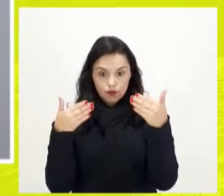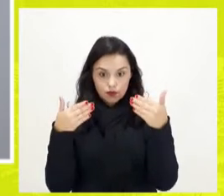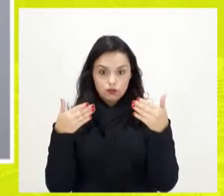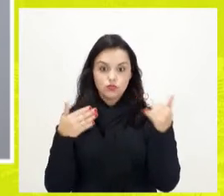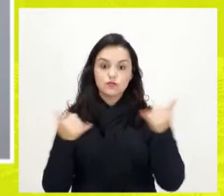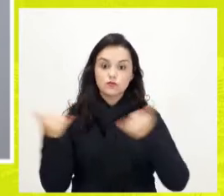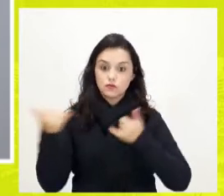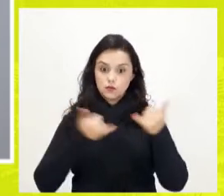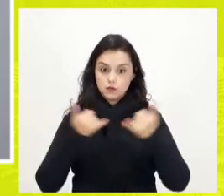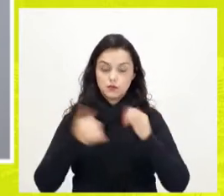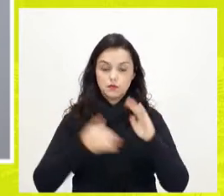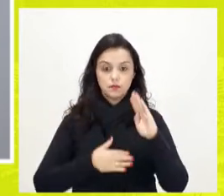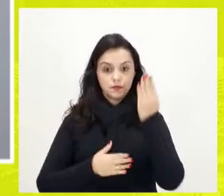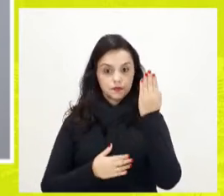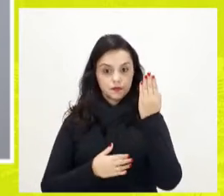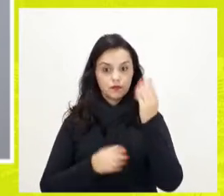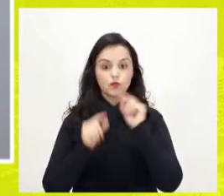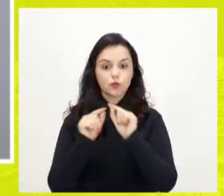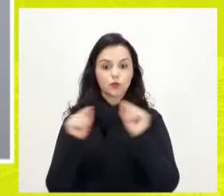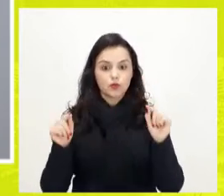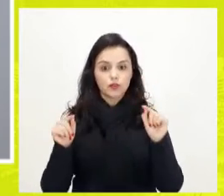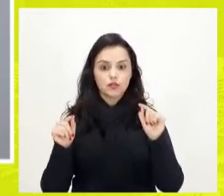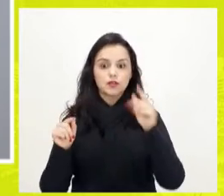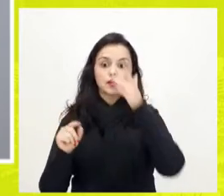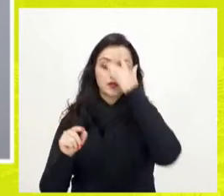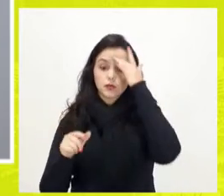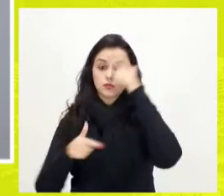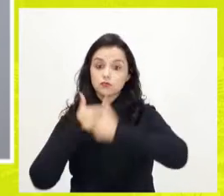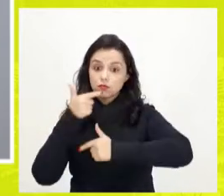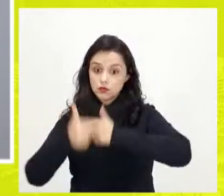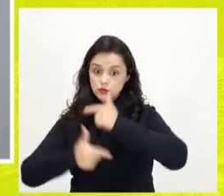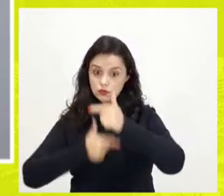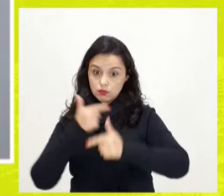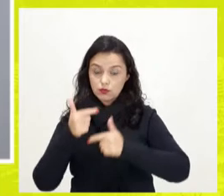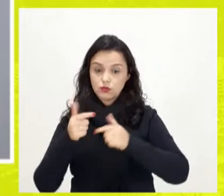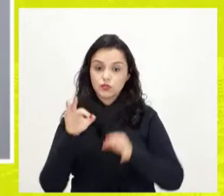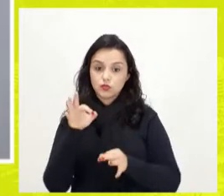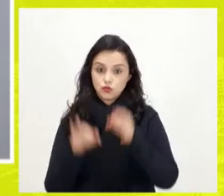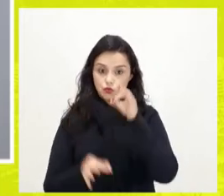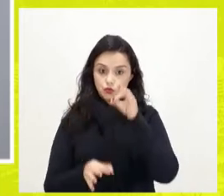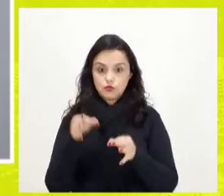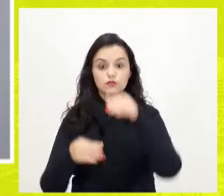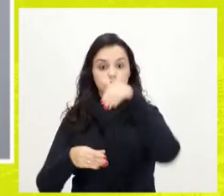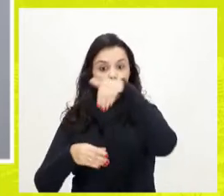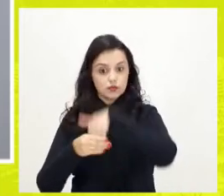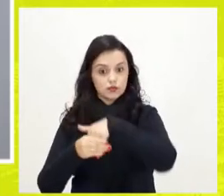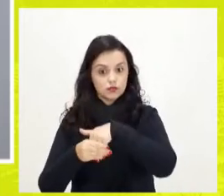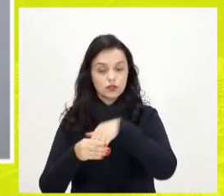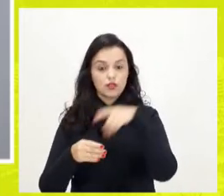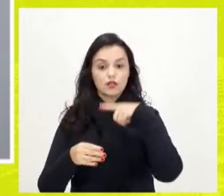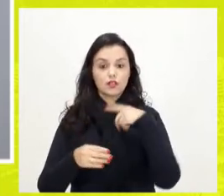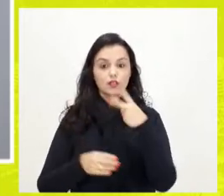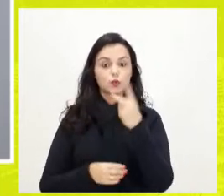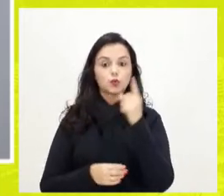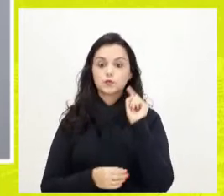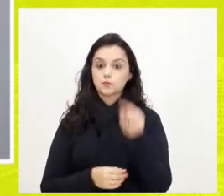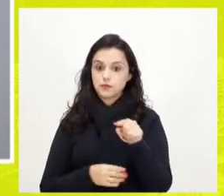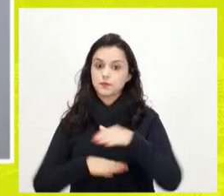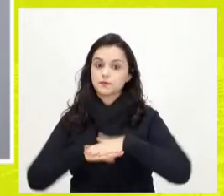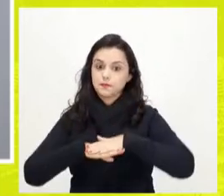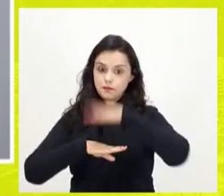we are fighting against this information with these collaborators that are working more than 2000